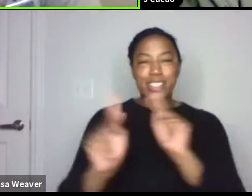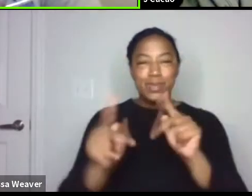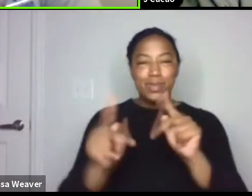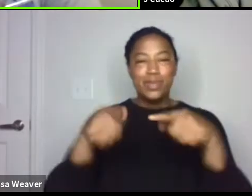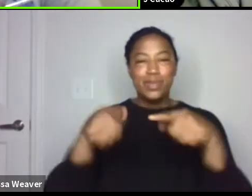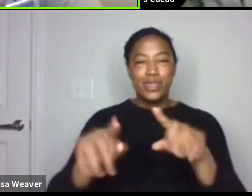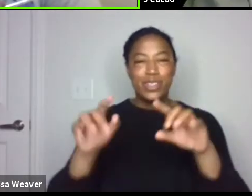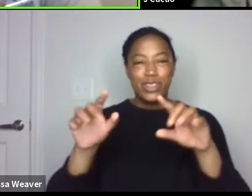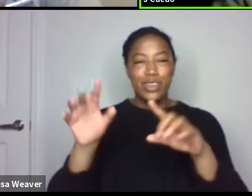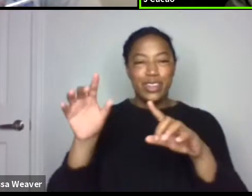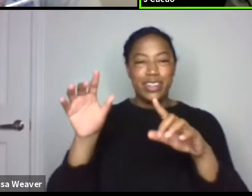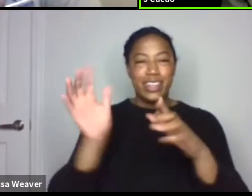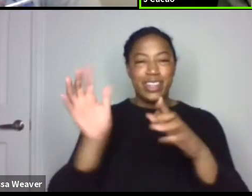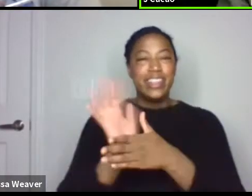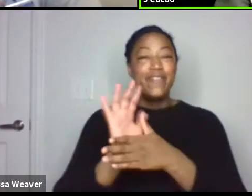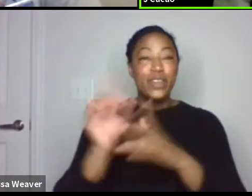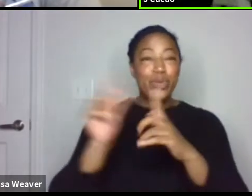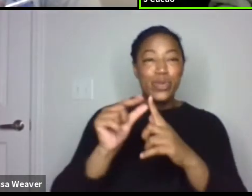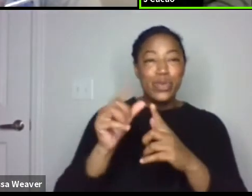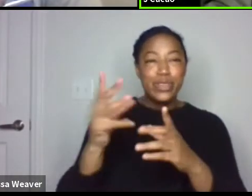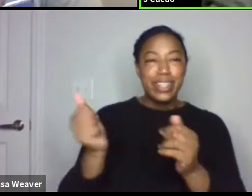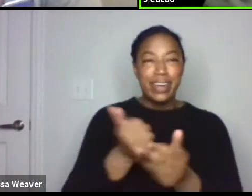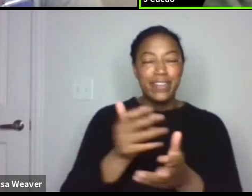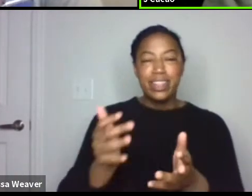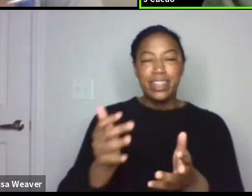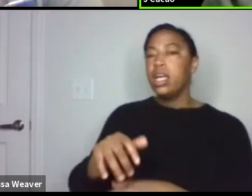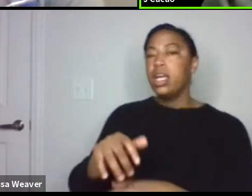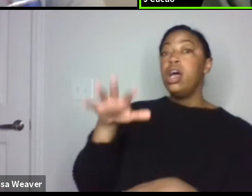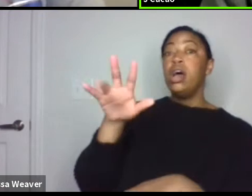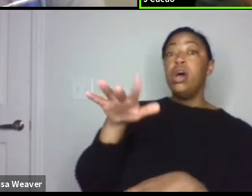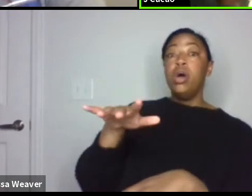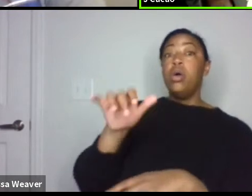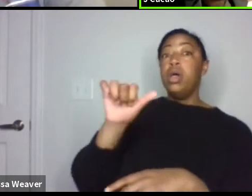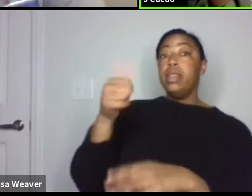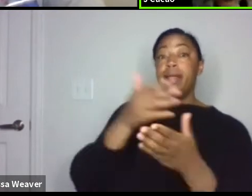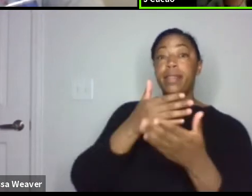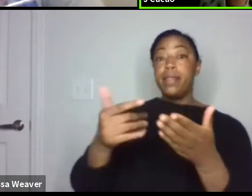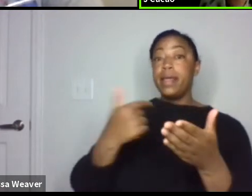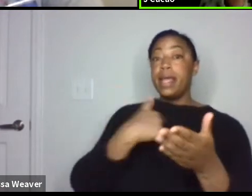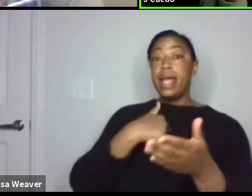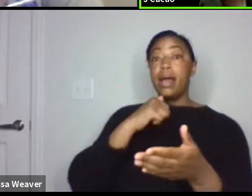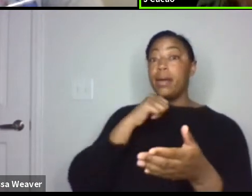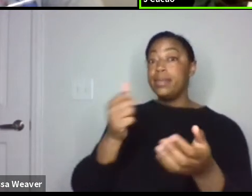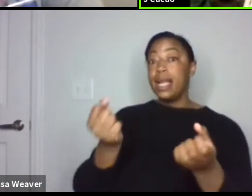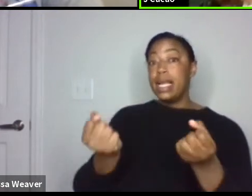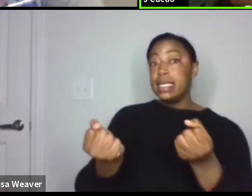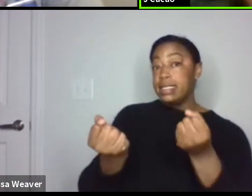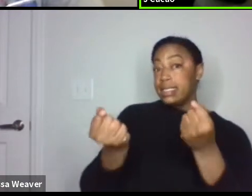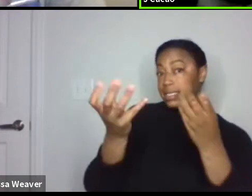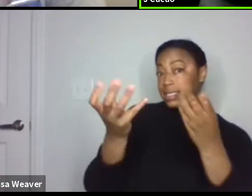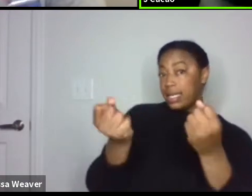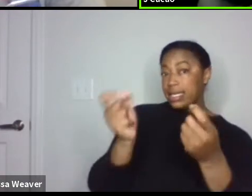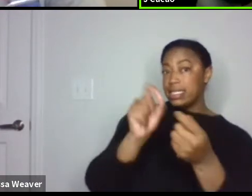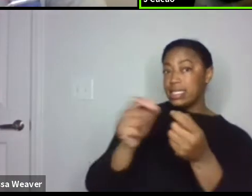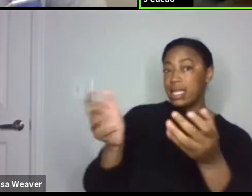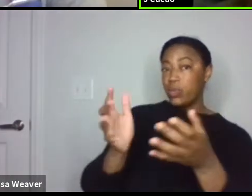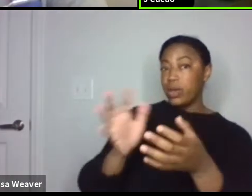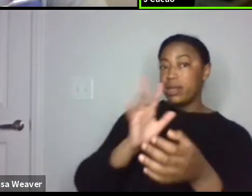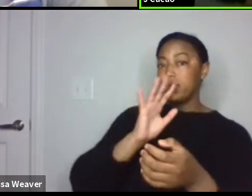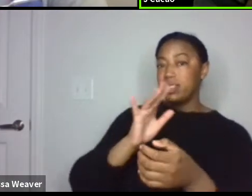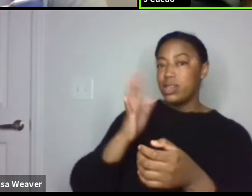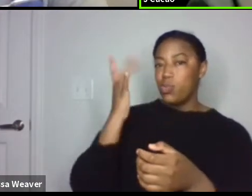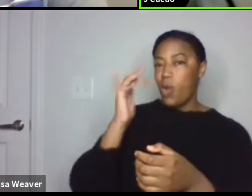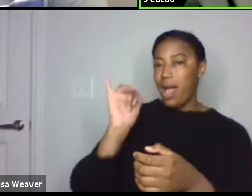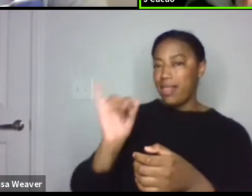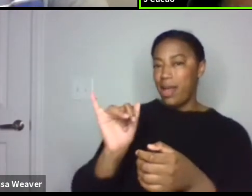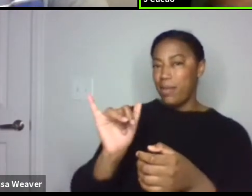stuff. Yeah, and the thing too is I'm not signing exactly what I'm saying, because that would be a